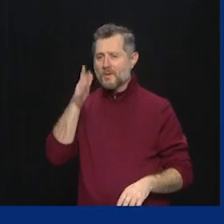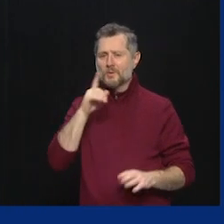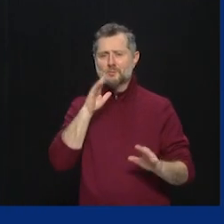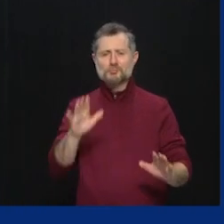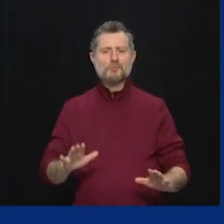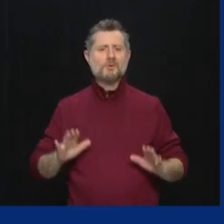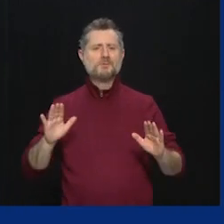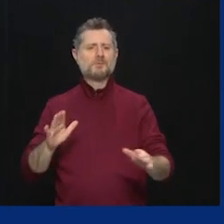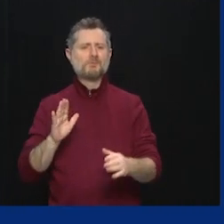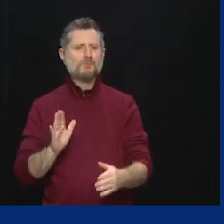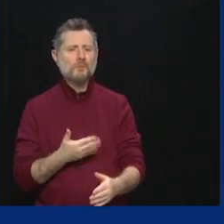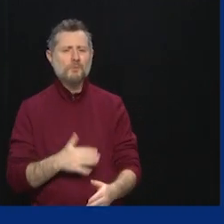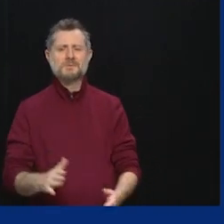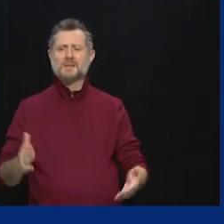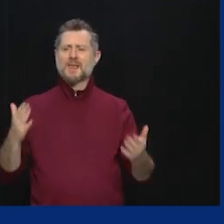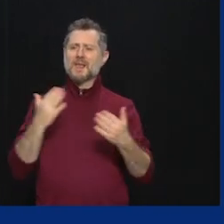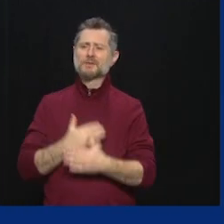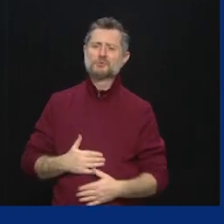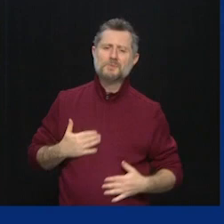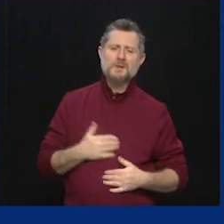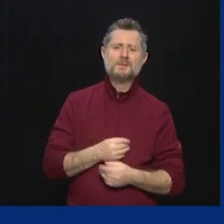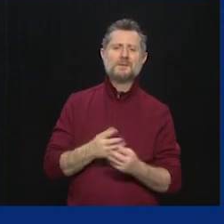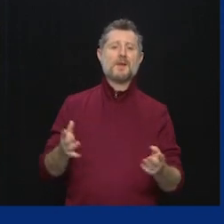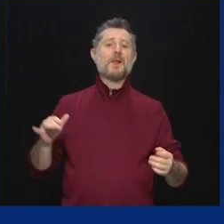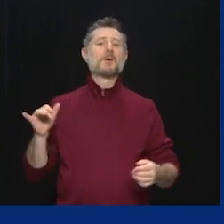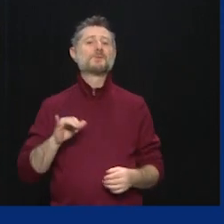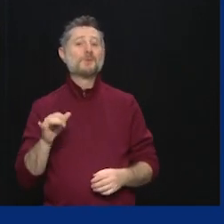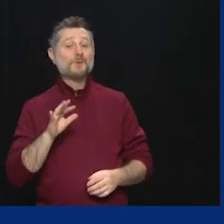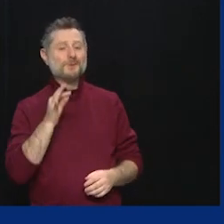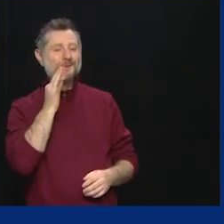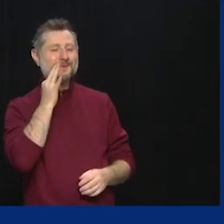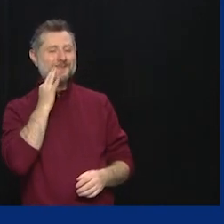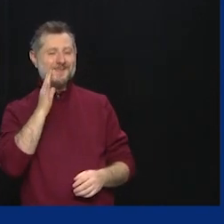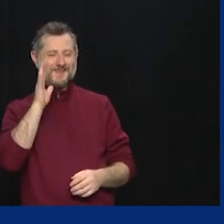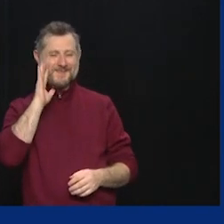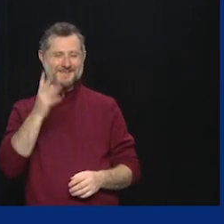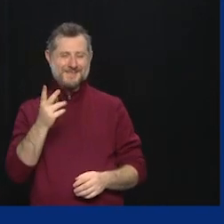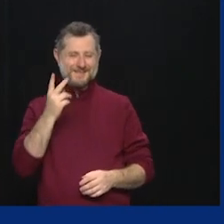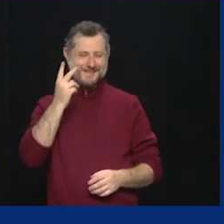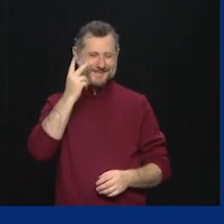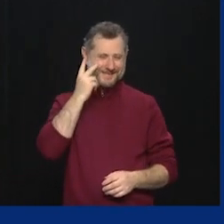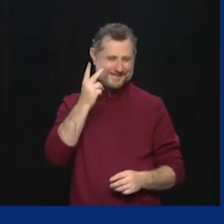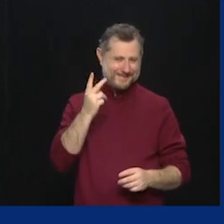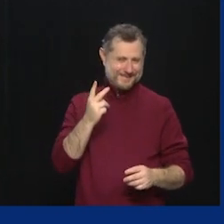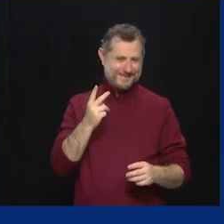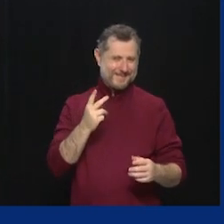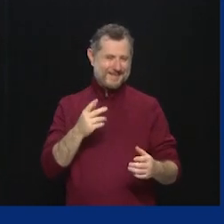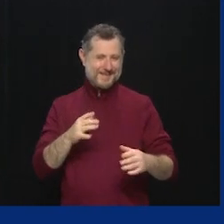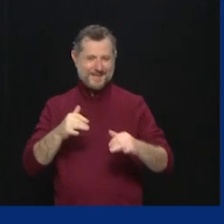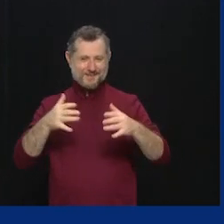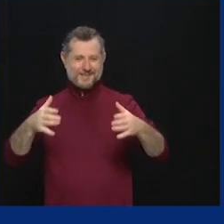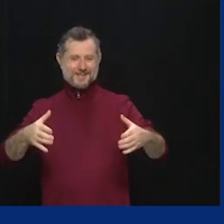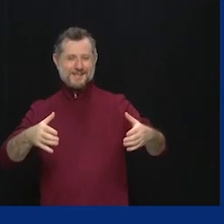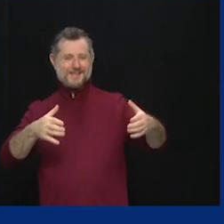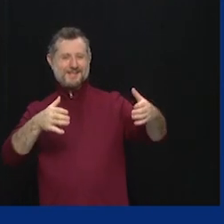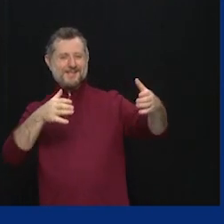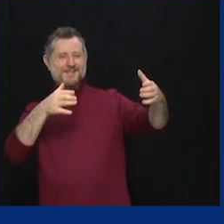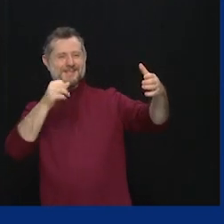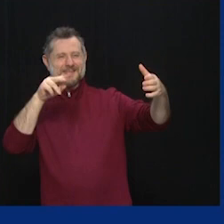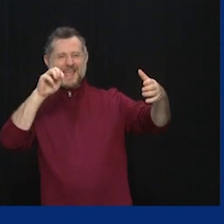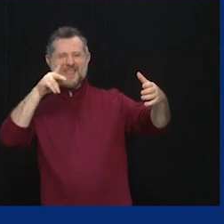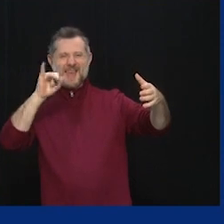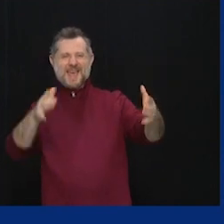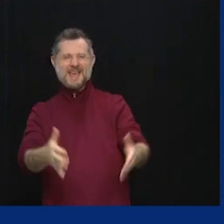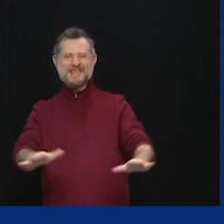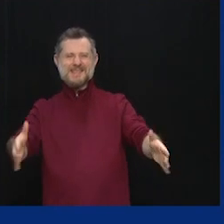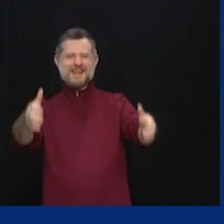we know we're going to be seeing very soon the lifting of the Stanley Cup right here on Long Island.